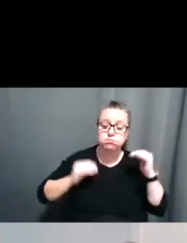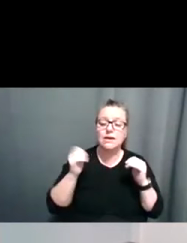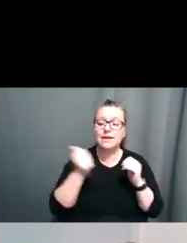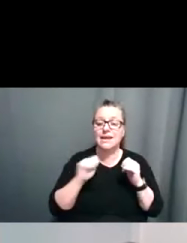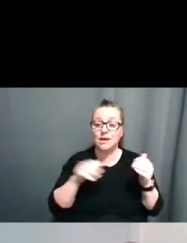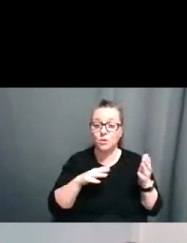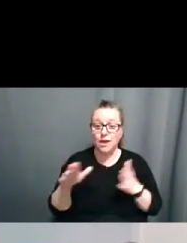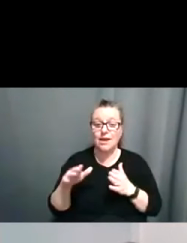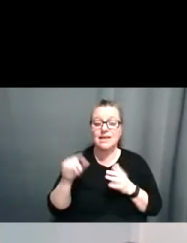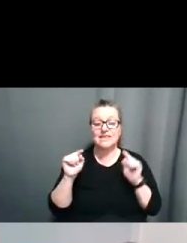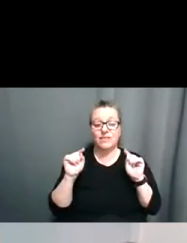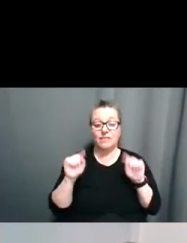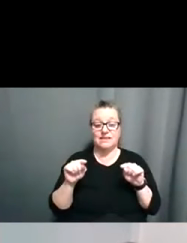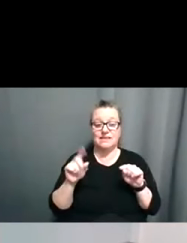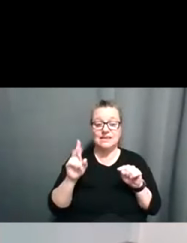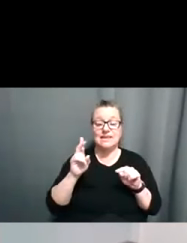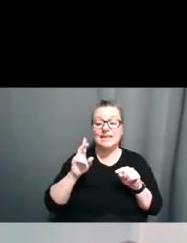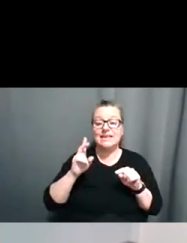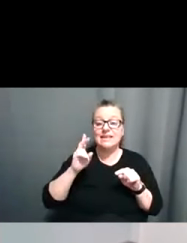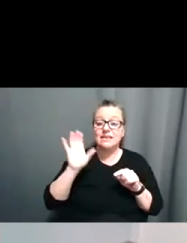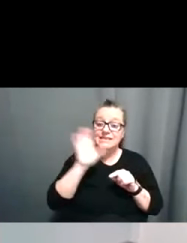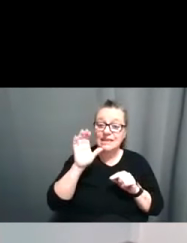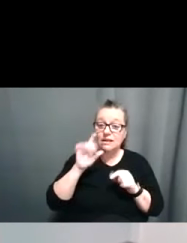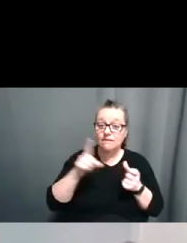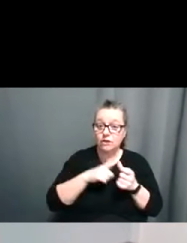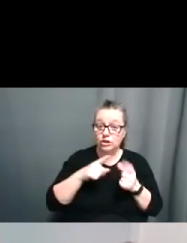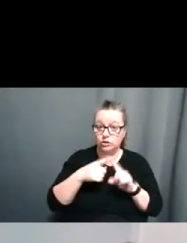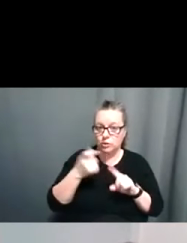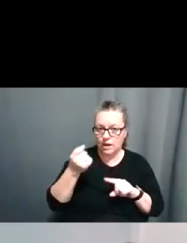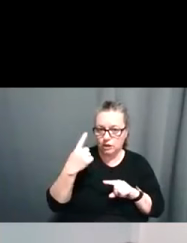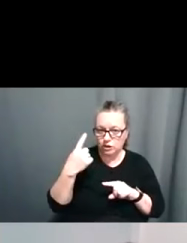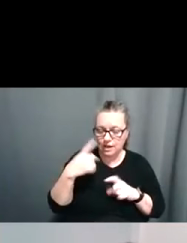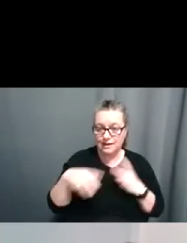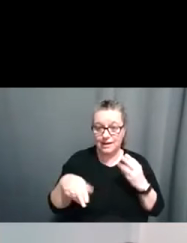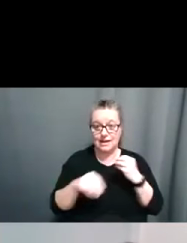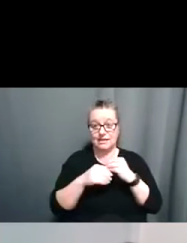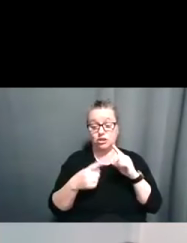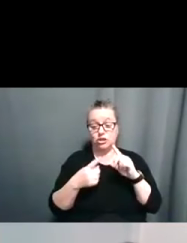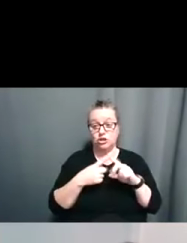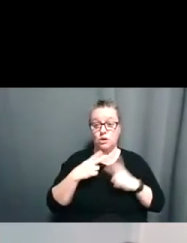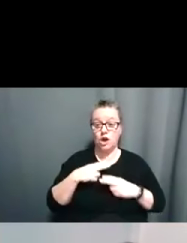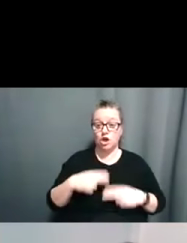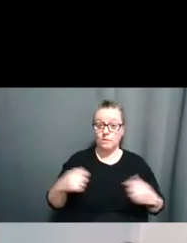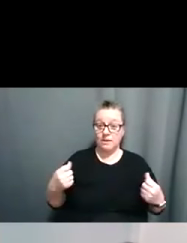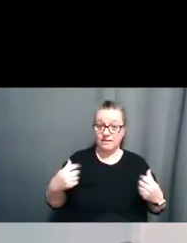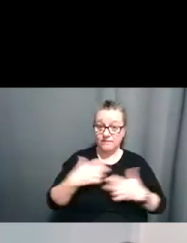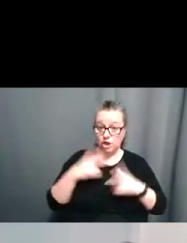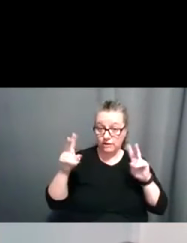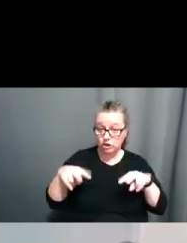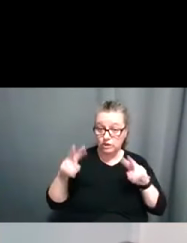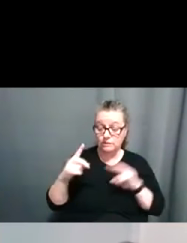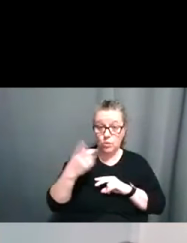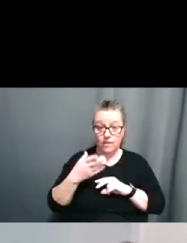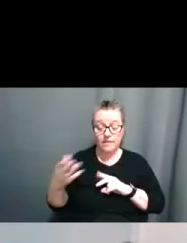it is this: seek first to understand. In addition to our very human fear of judgment, one of the things that